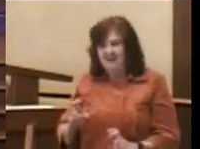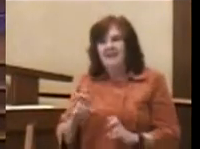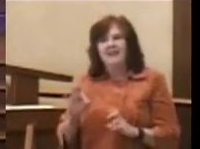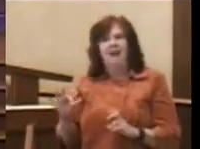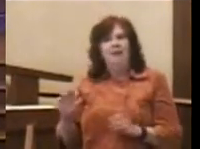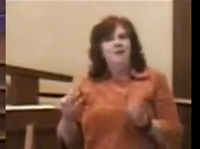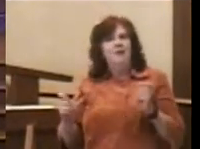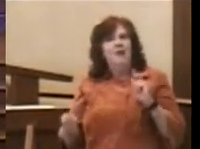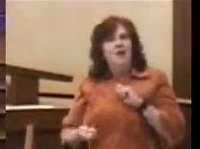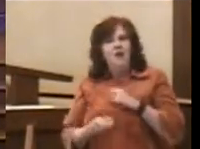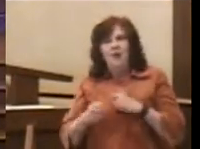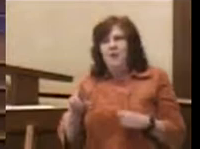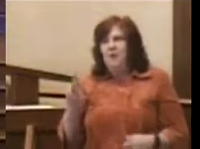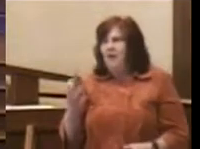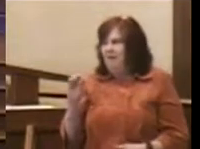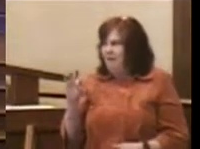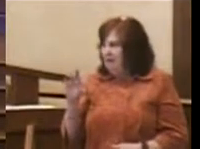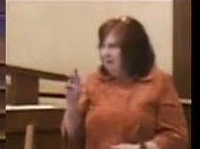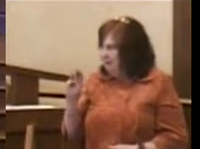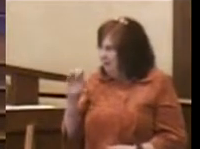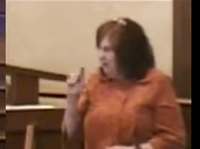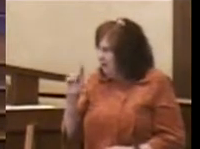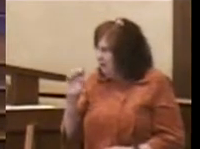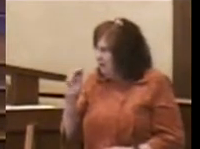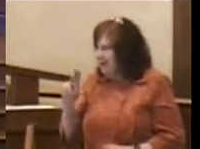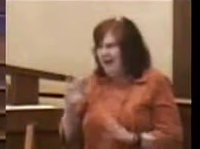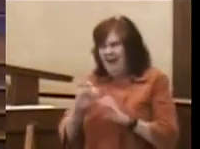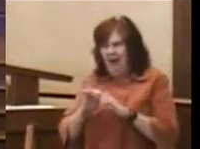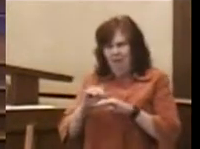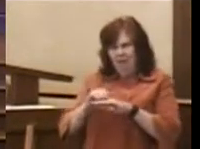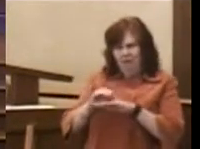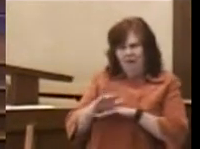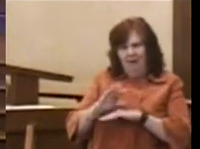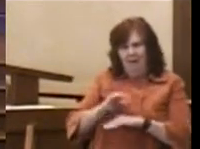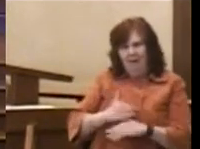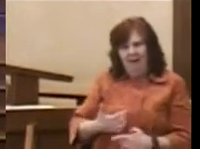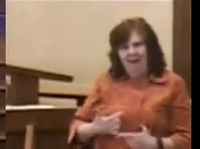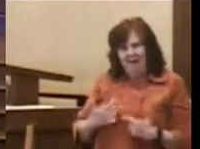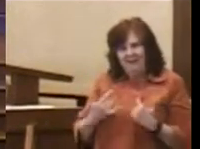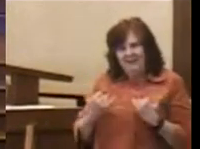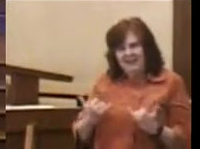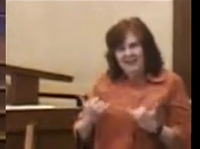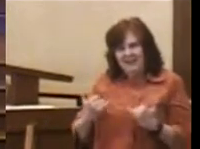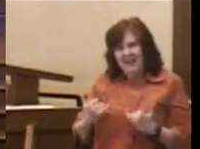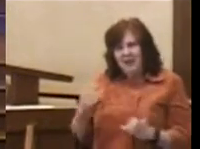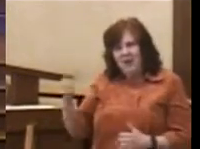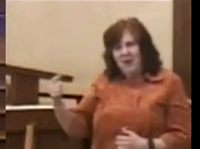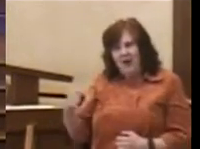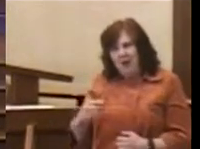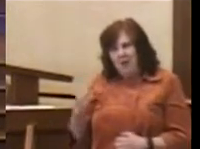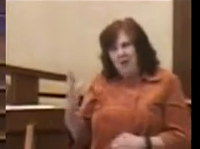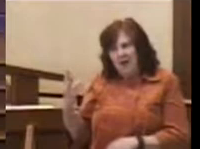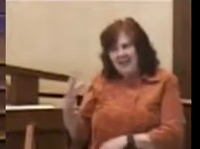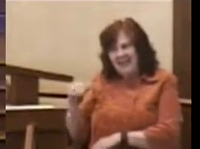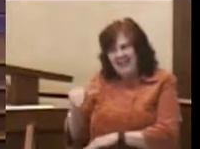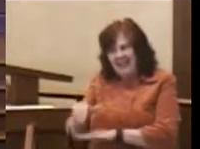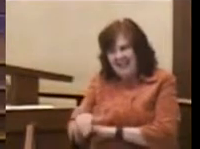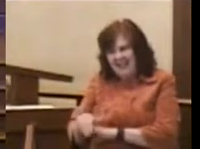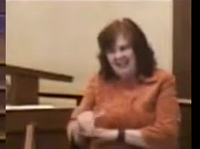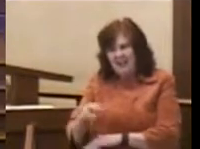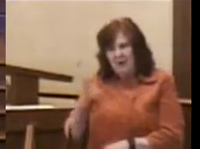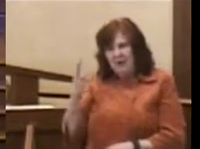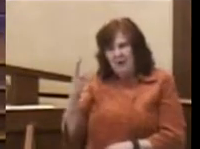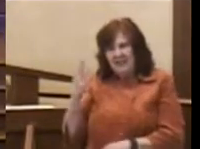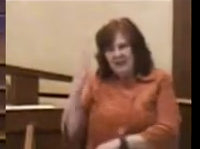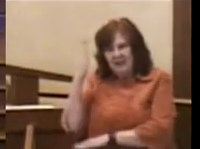has to do with our lives as Christians today, which is actually quite a bit. So come Wednesday nights and Wednesdays